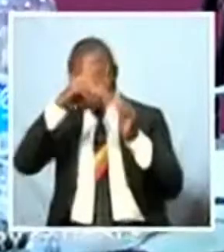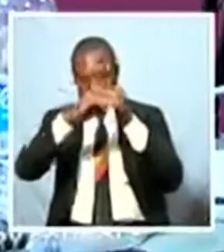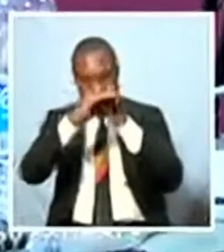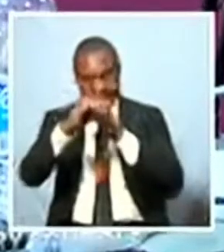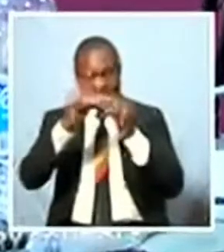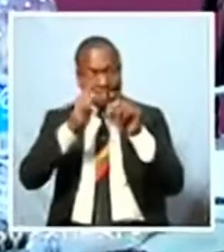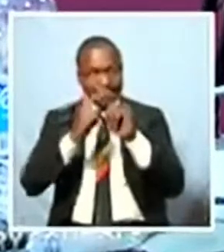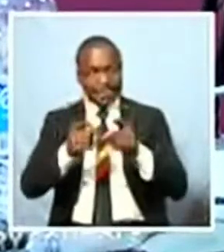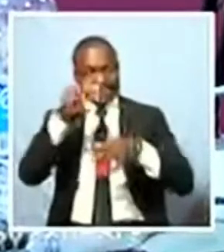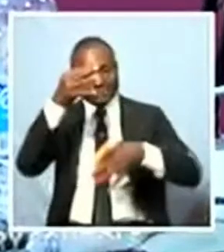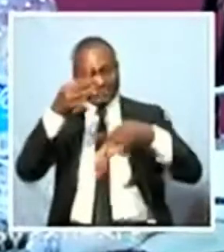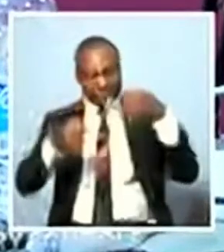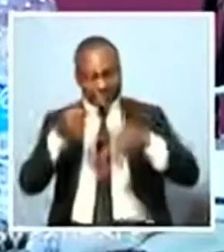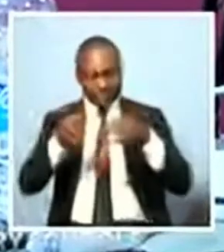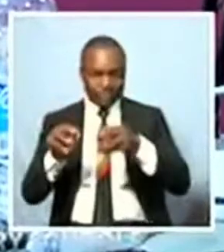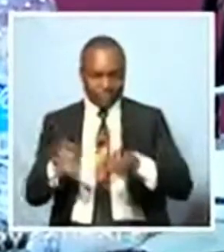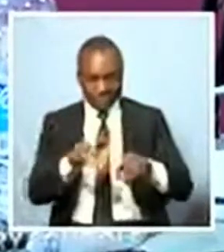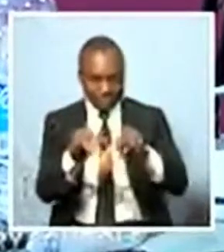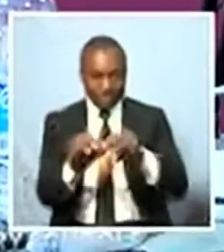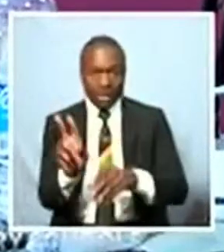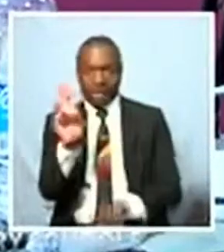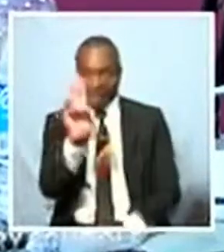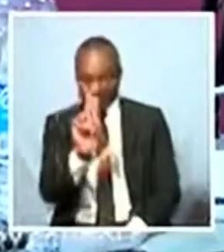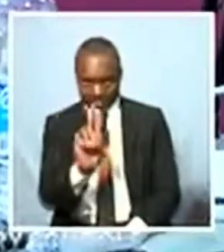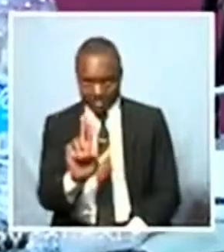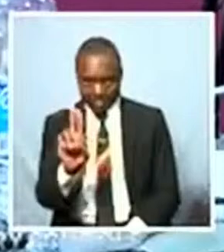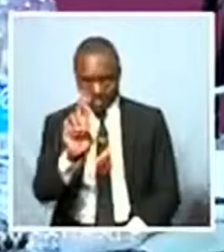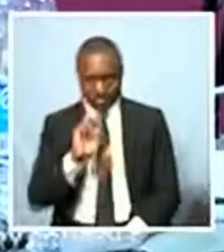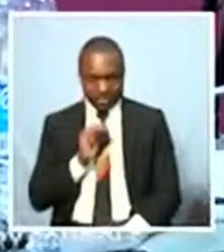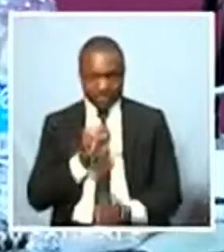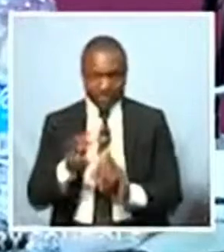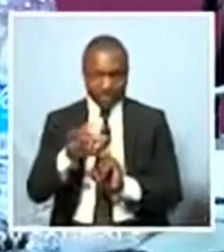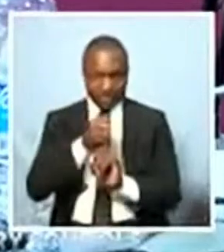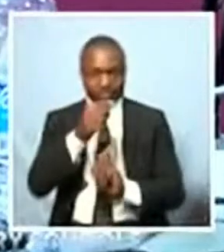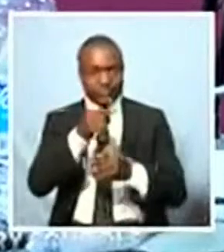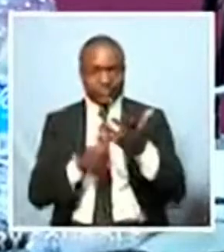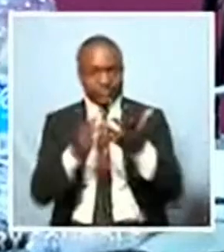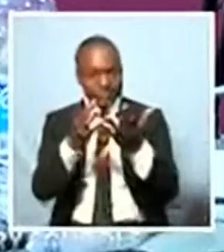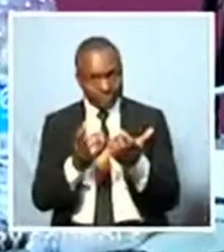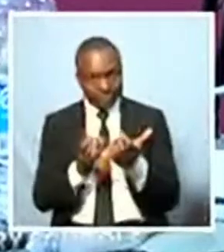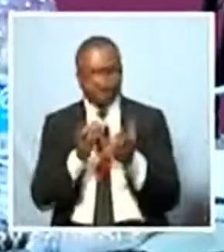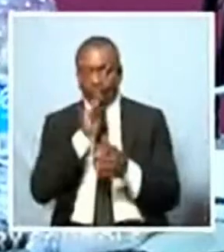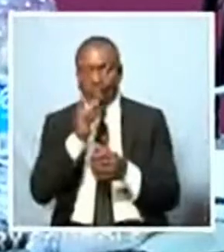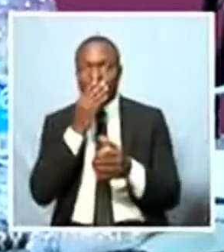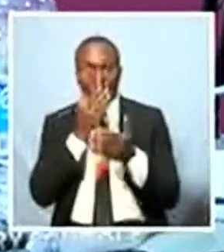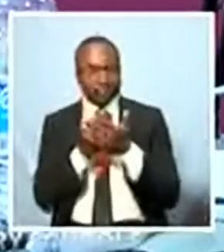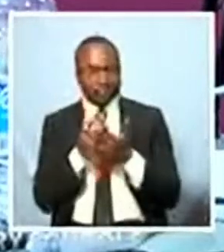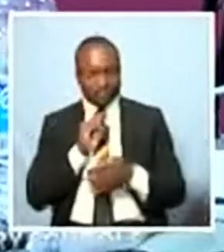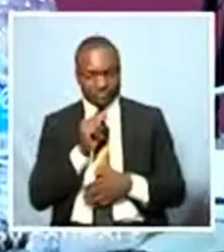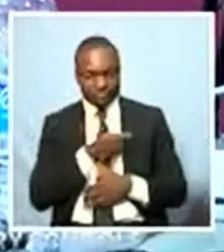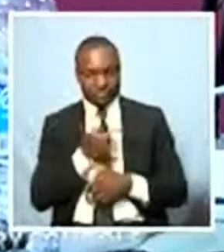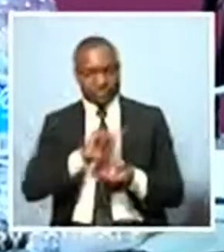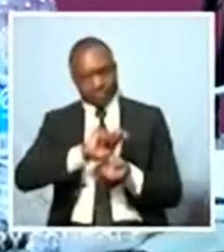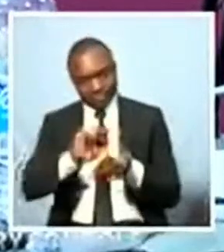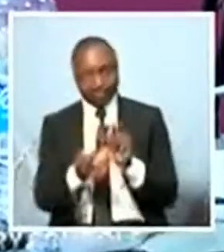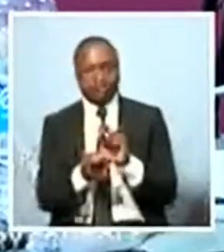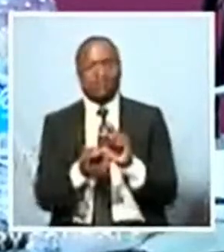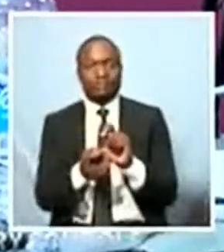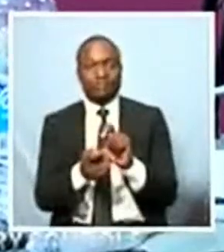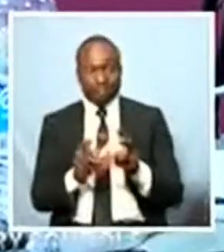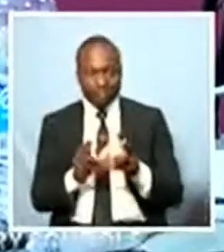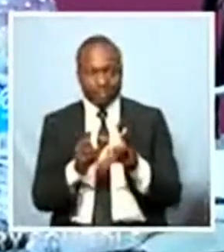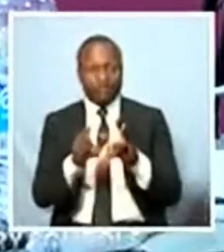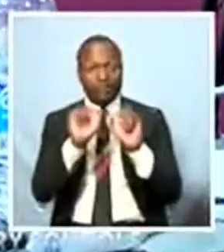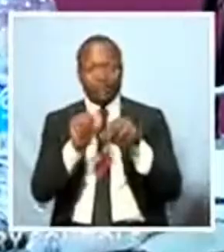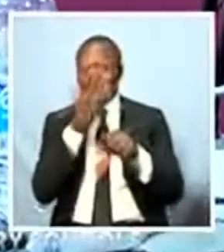but if the method that is being used towards achieving what we desire is not good enough for us to change the dimension, I